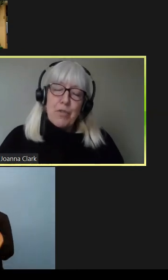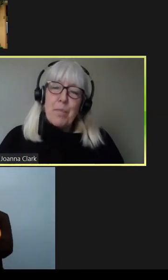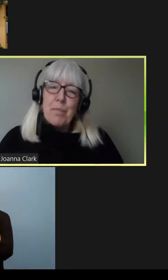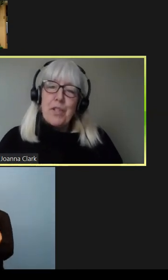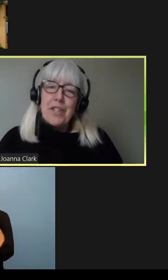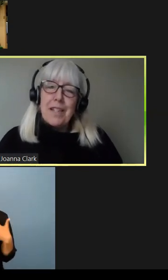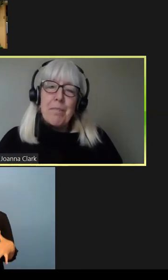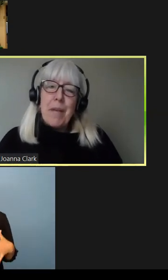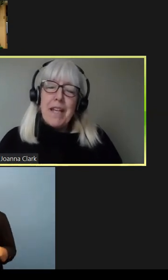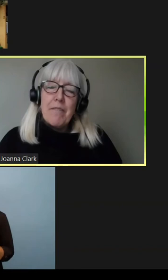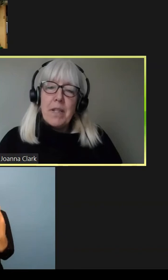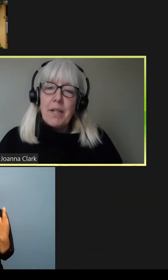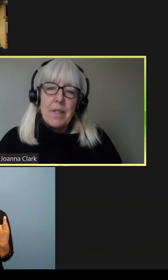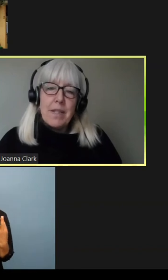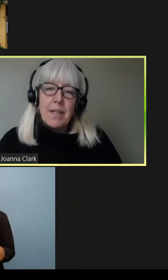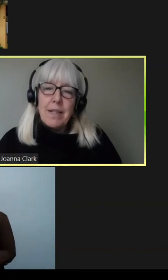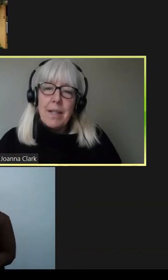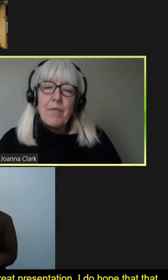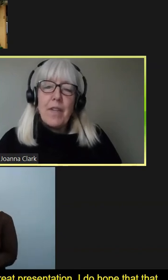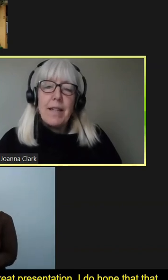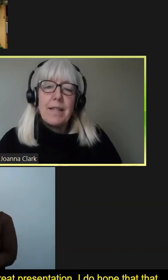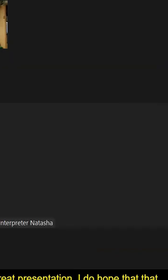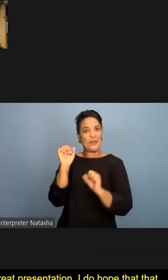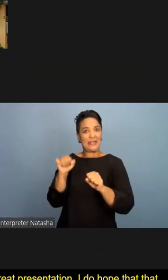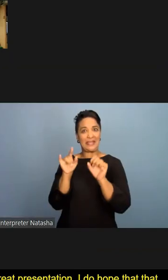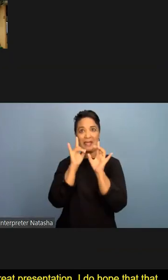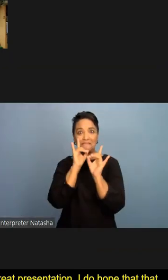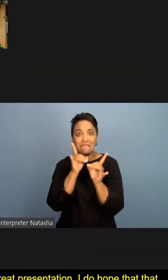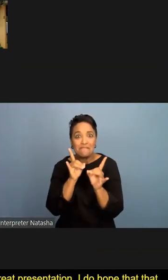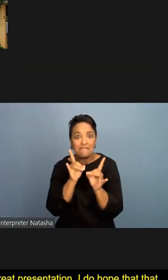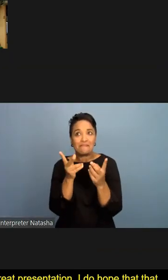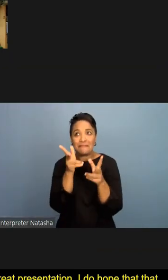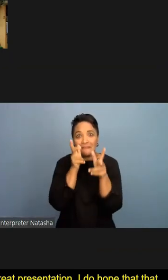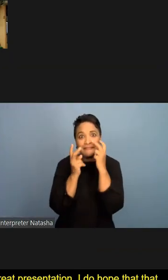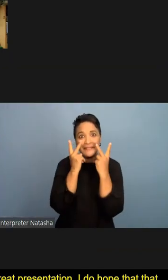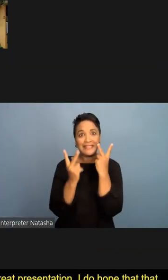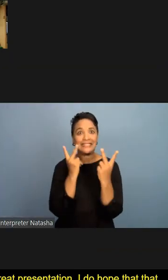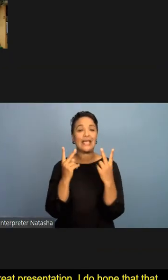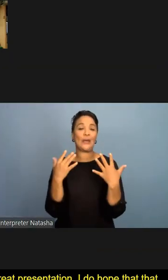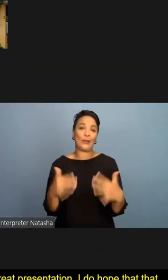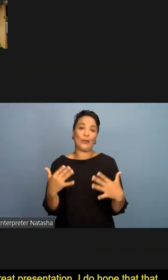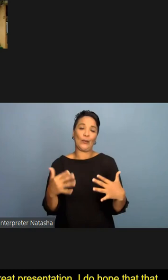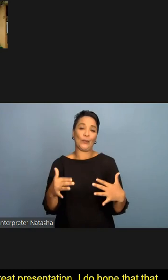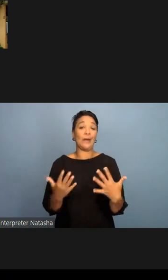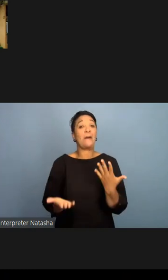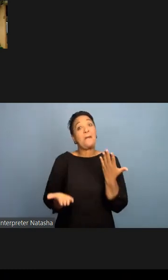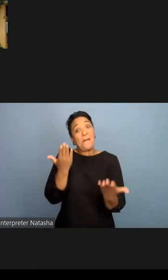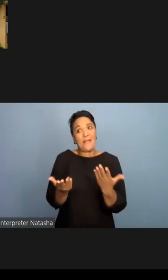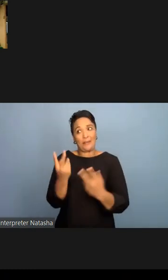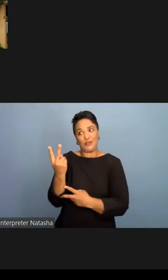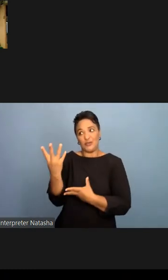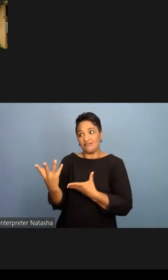that Protima and Boydenath may have been able to see some of that and may have been able to join us, but we're